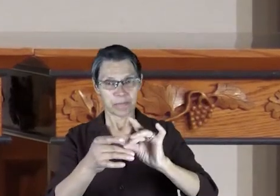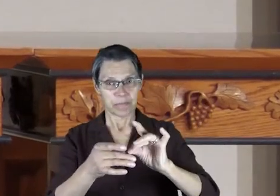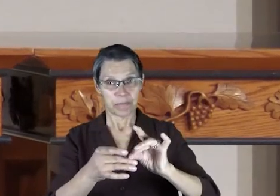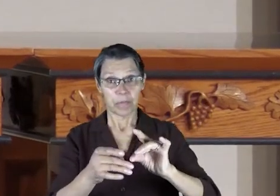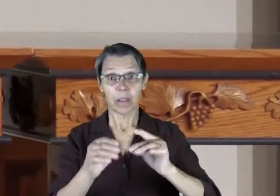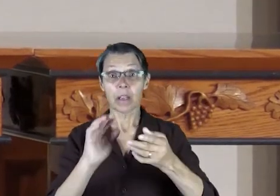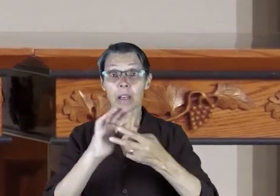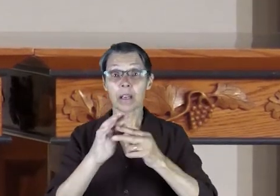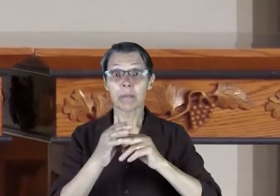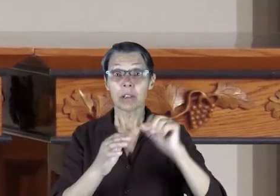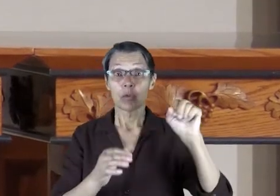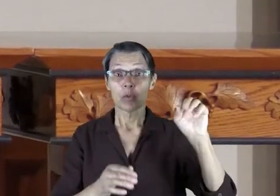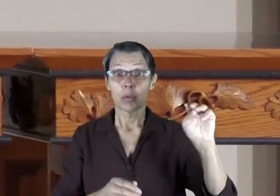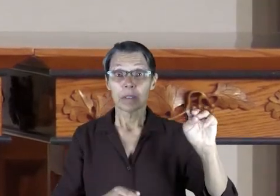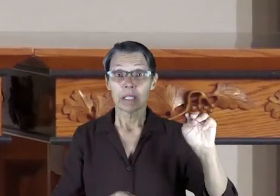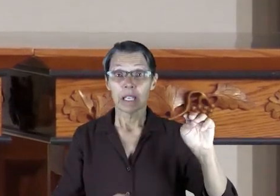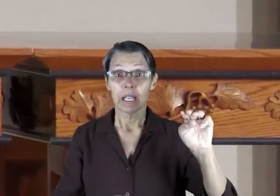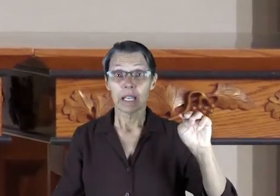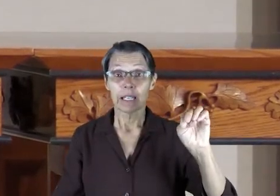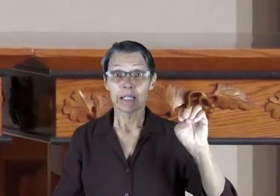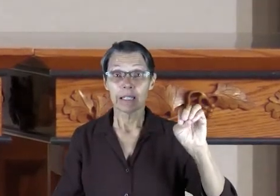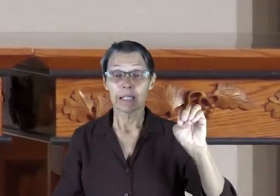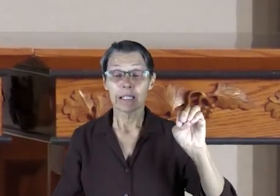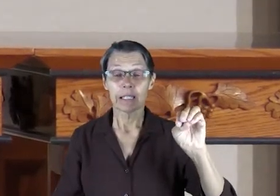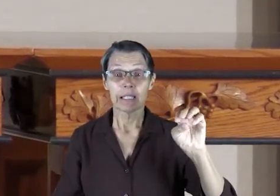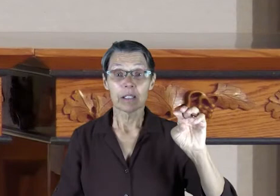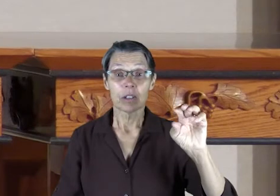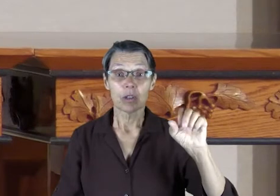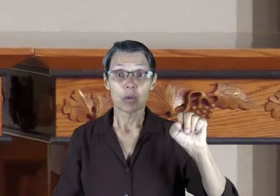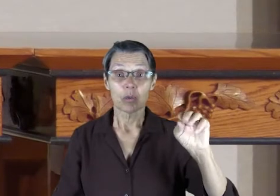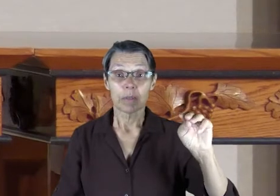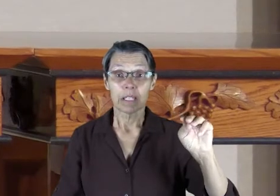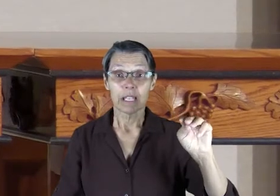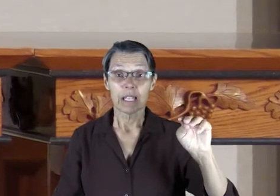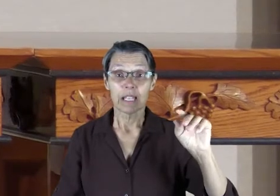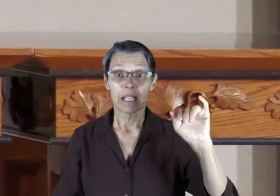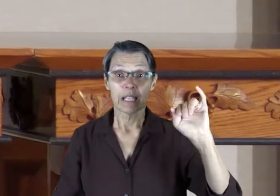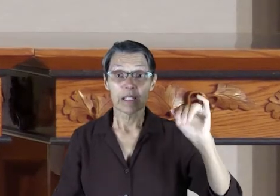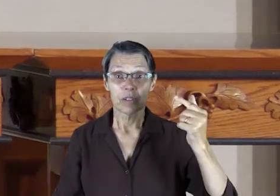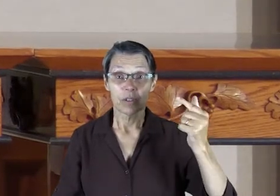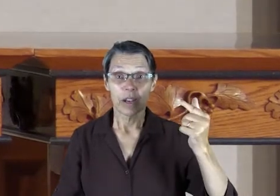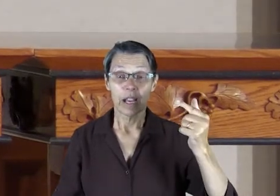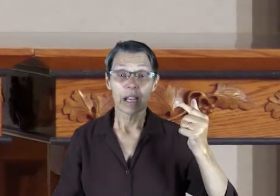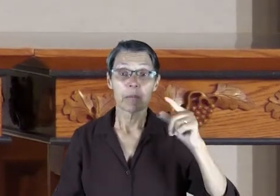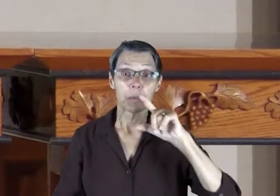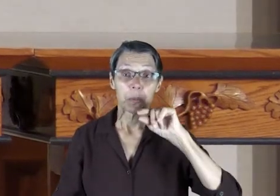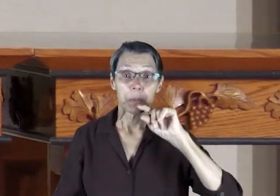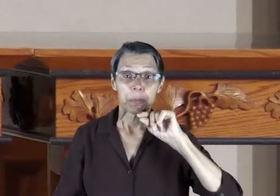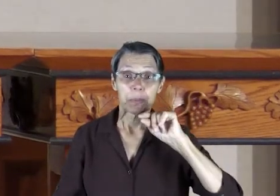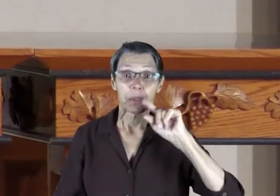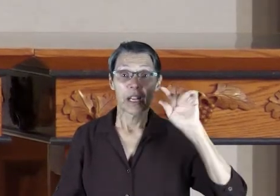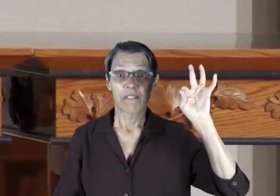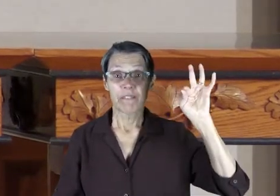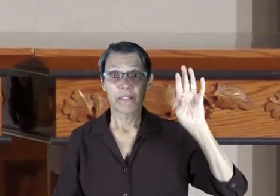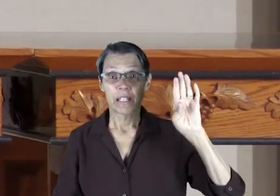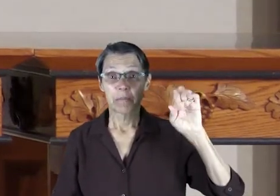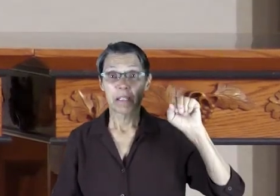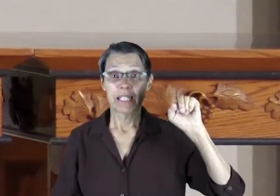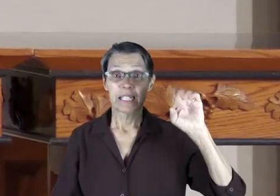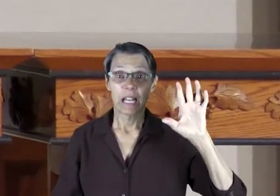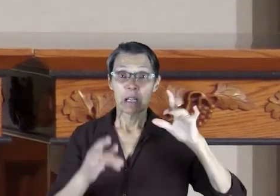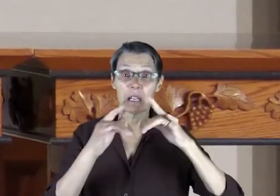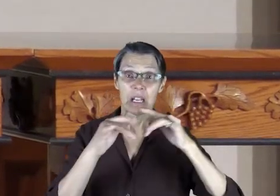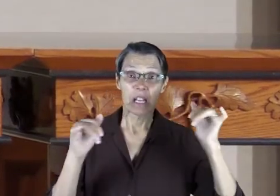Not our social media, not our screens, not our tasks, not our lists, not